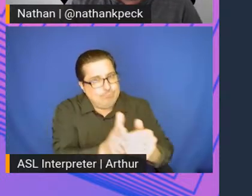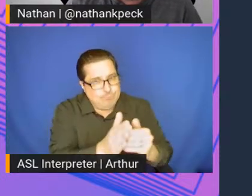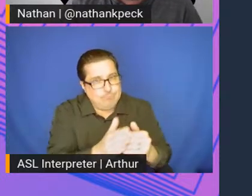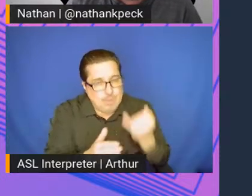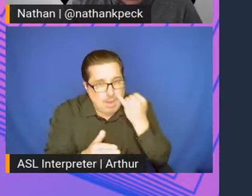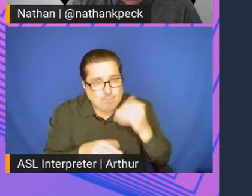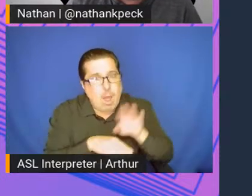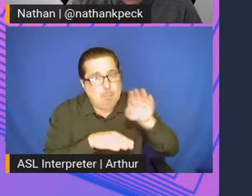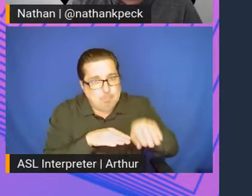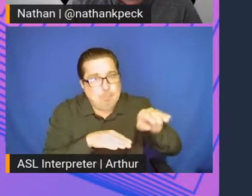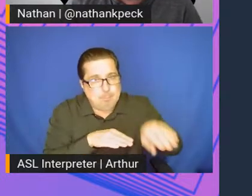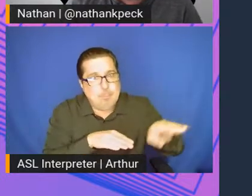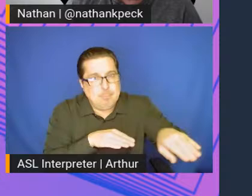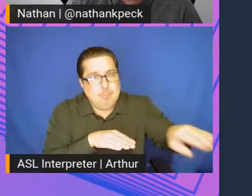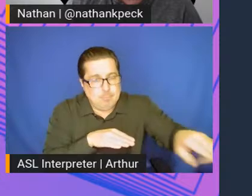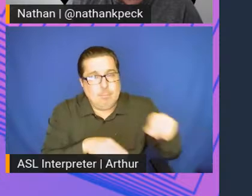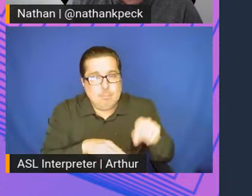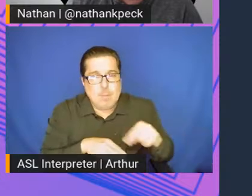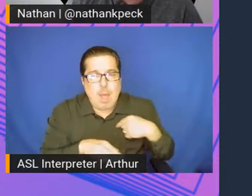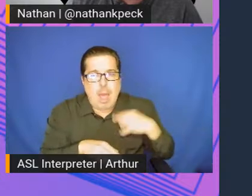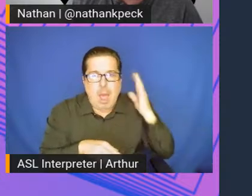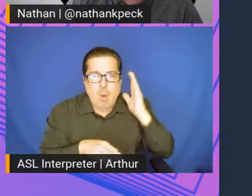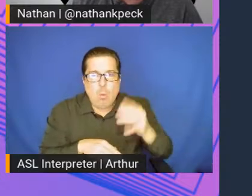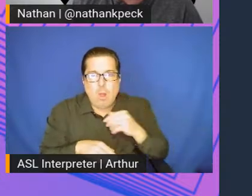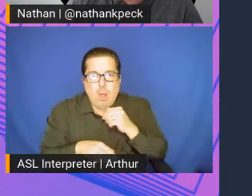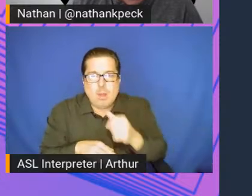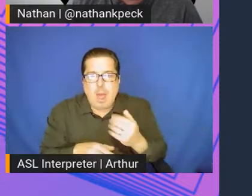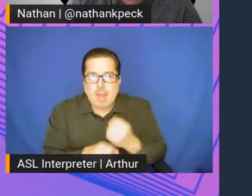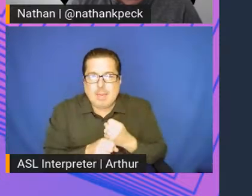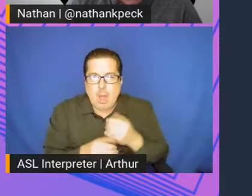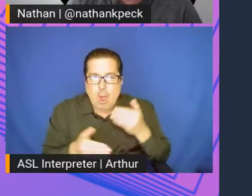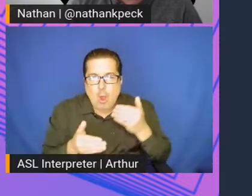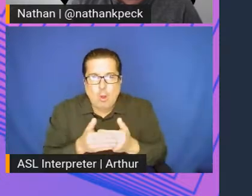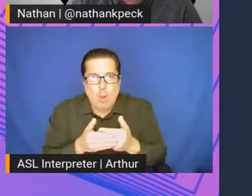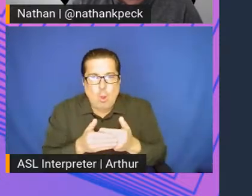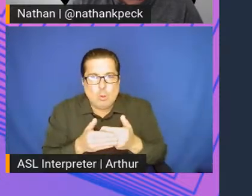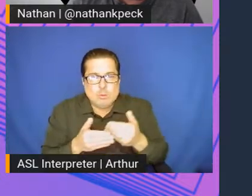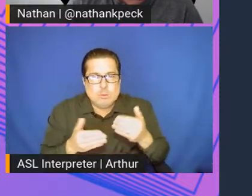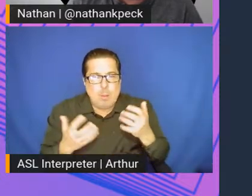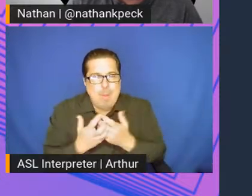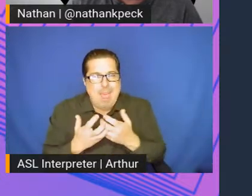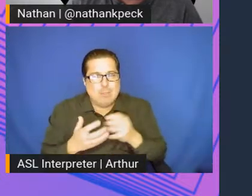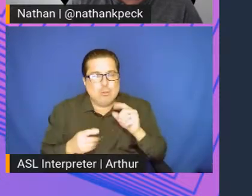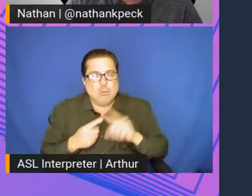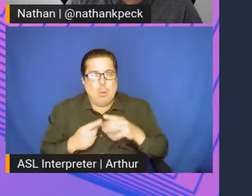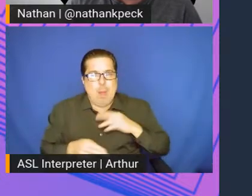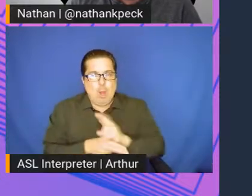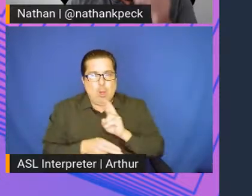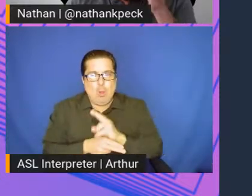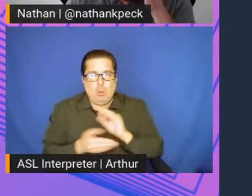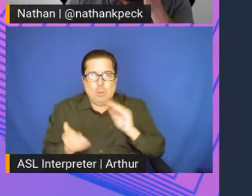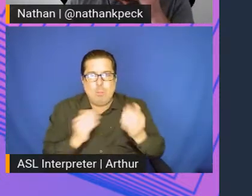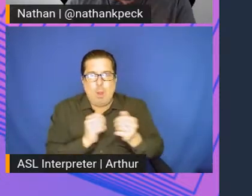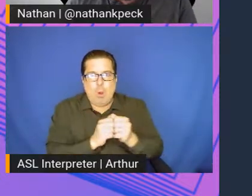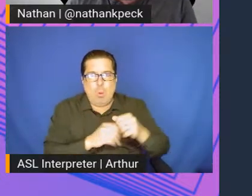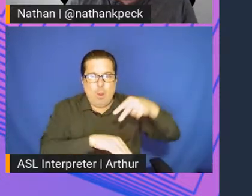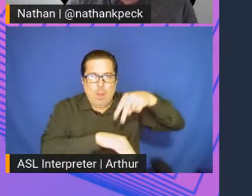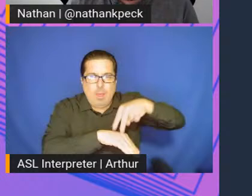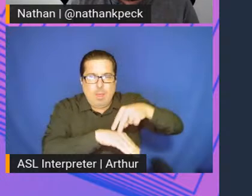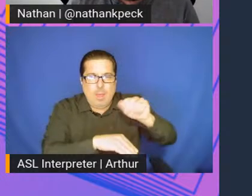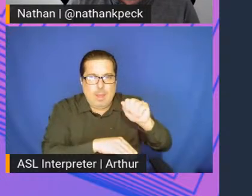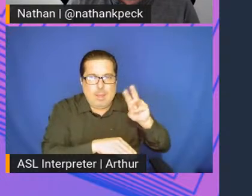I'm not going to really get close match to my usage like I would with AWS Lambda. So I look at that and I say,